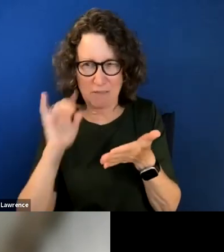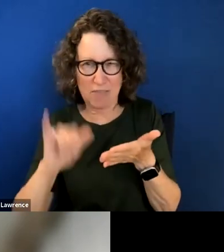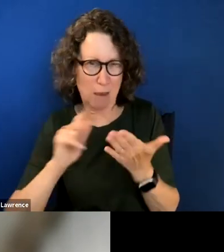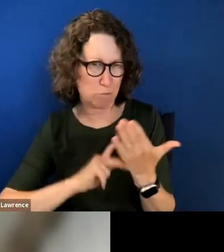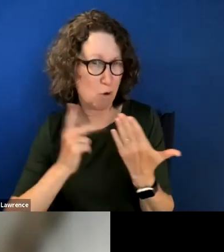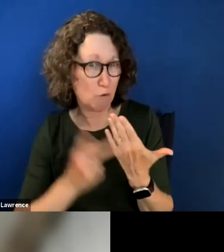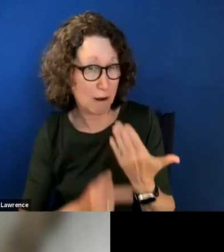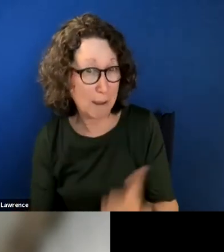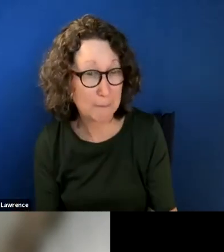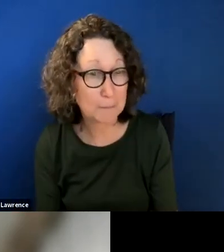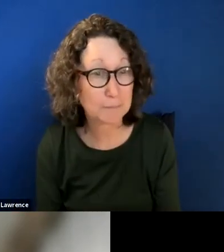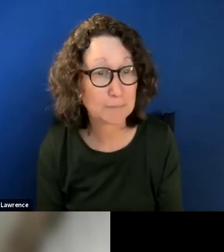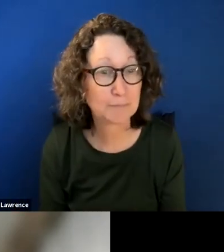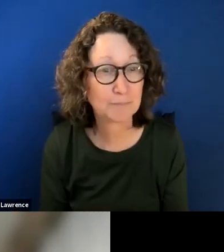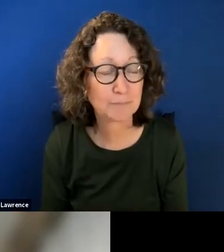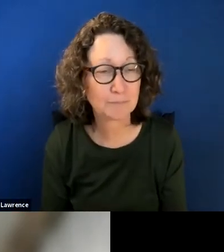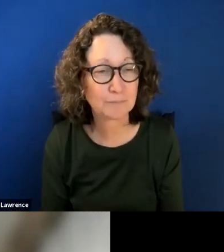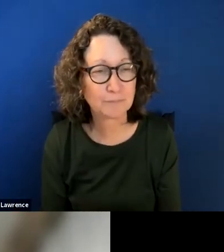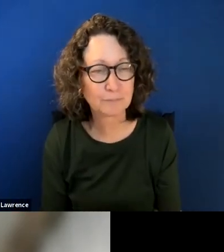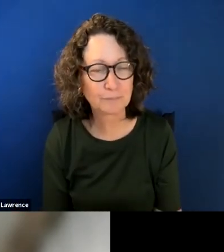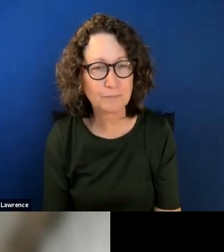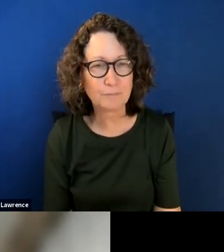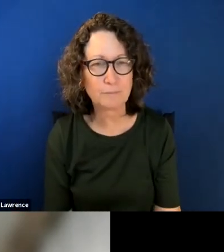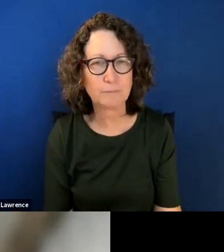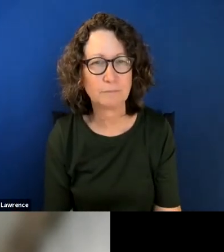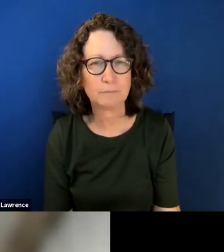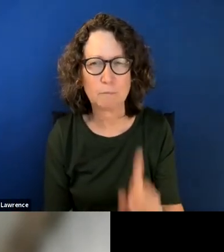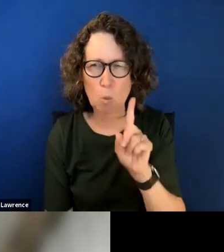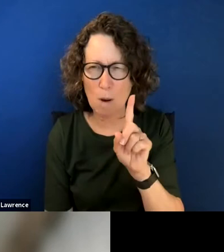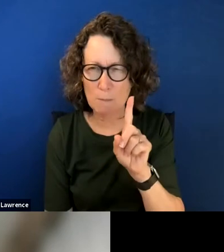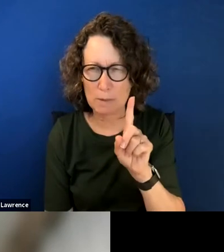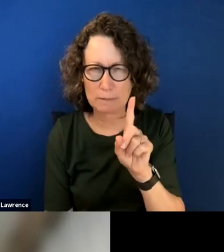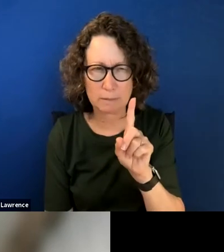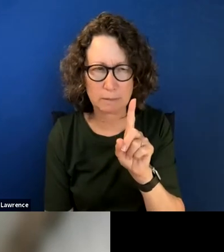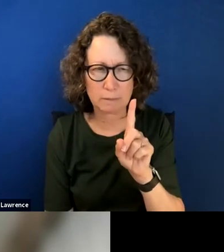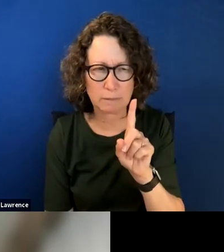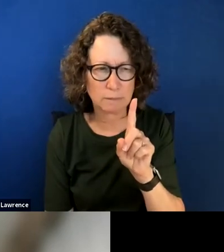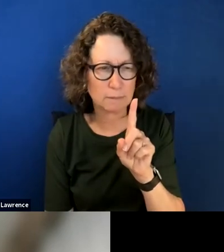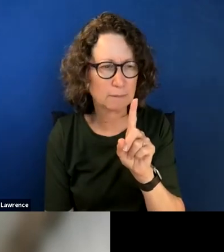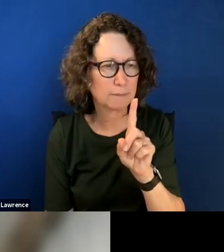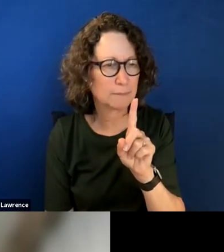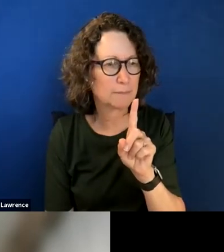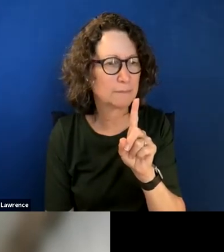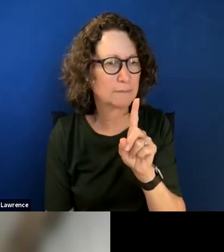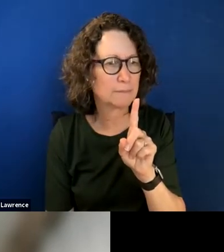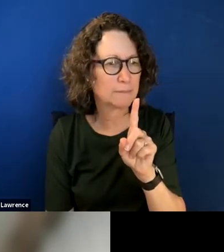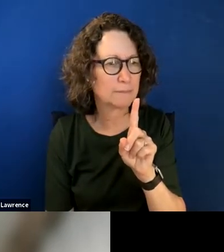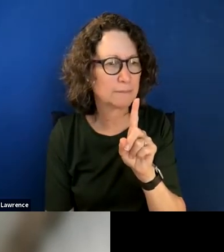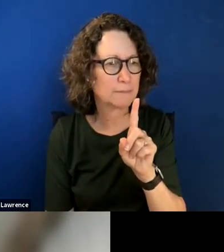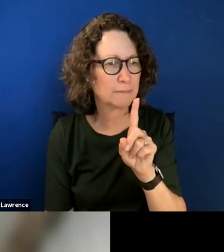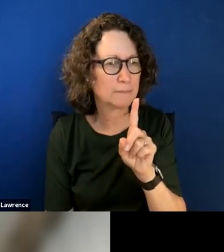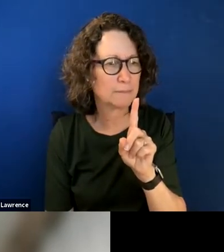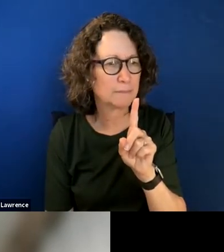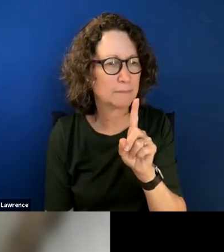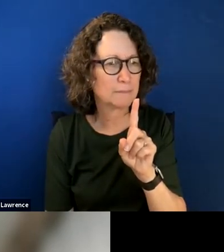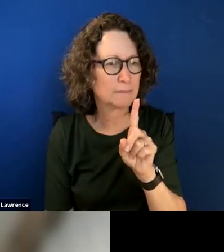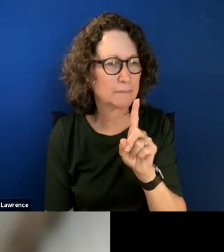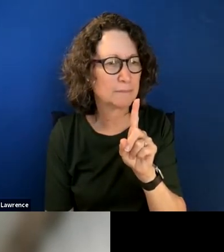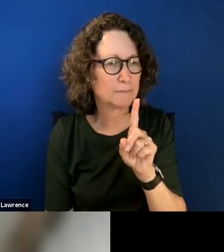that program. One moment, I'm having a technical difficulties on my notes.